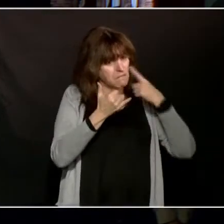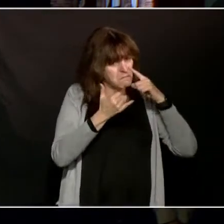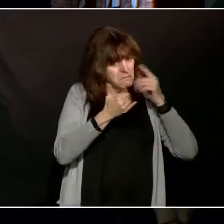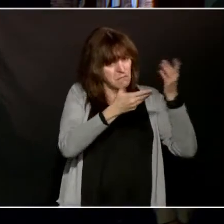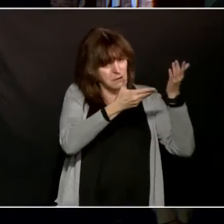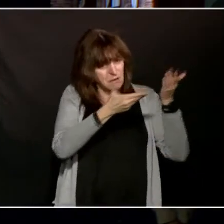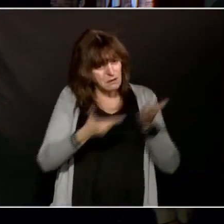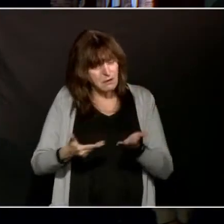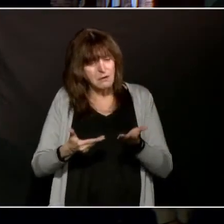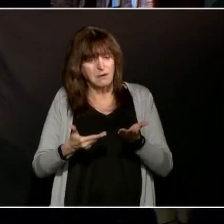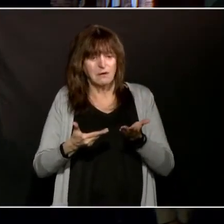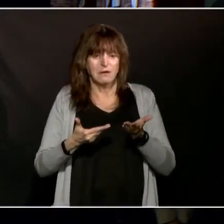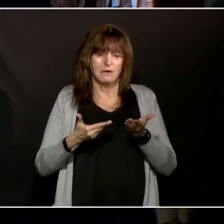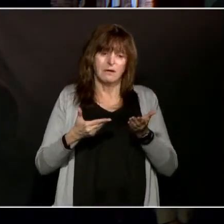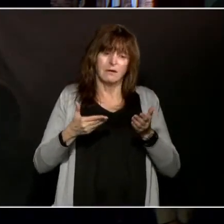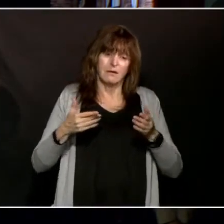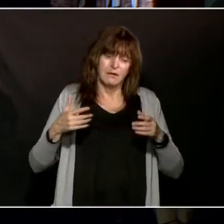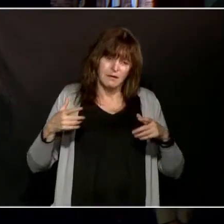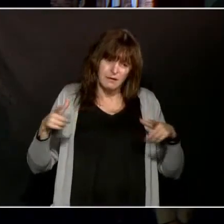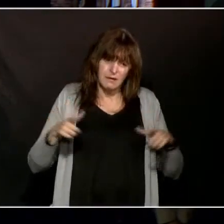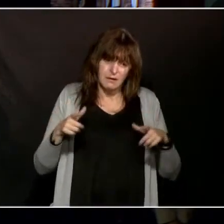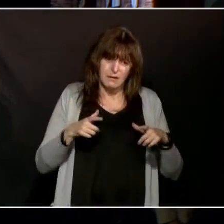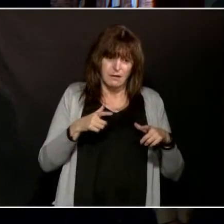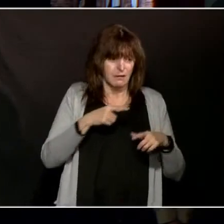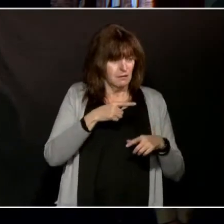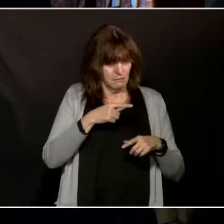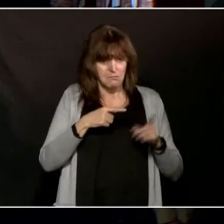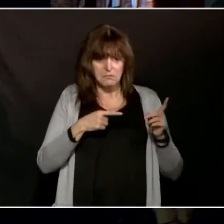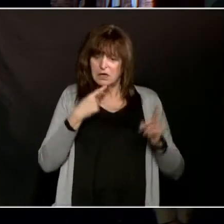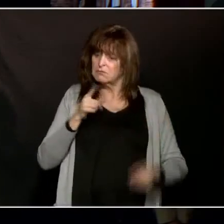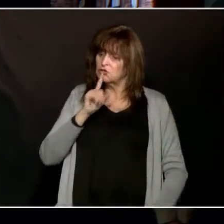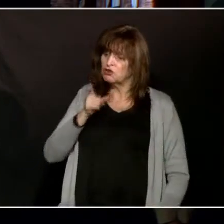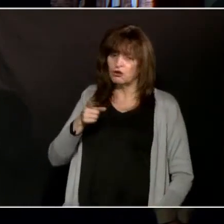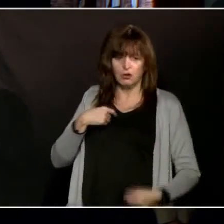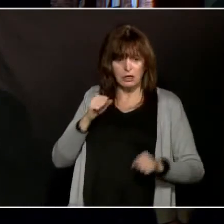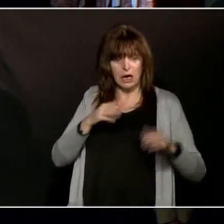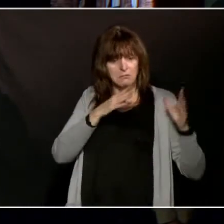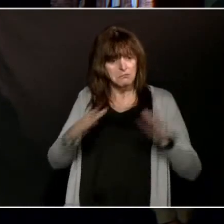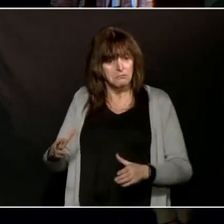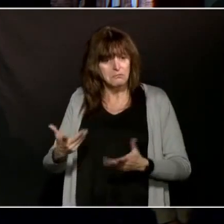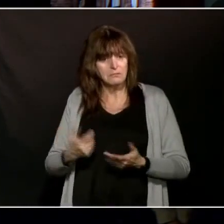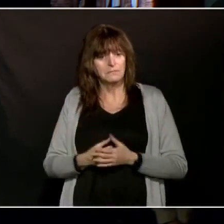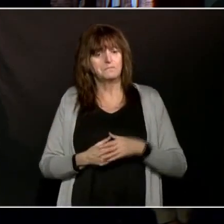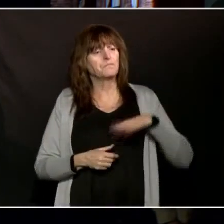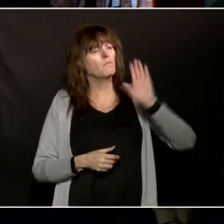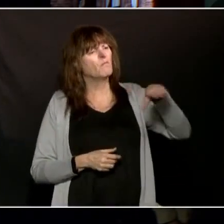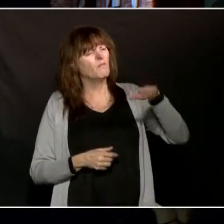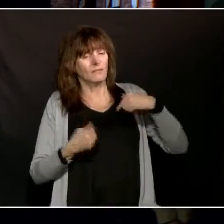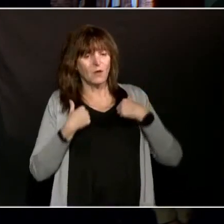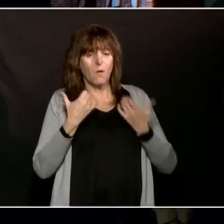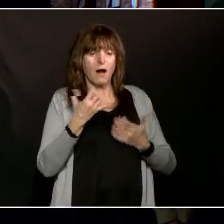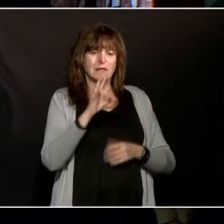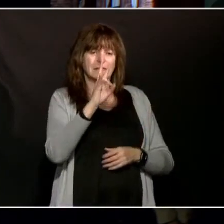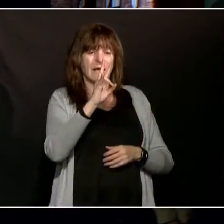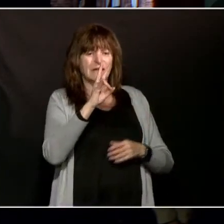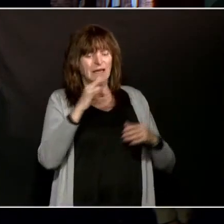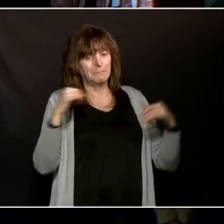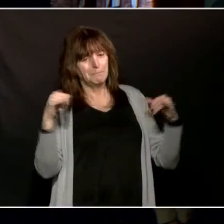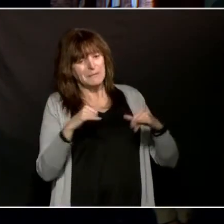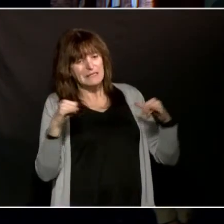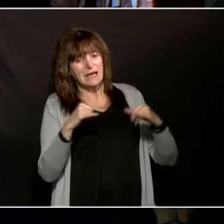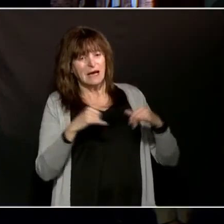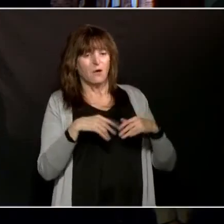said, yeah, absolutely, no problem. You'll need, 7 giant subs or 6 giant pizzas. I'm wondering if there's anything